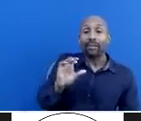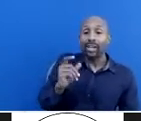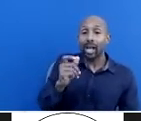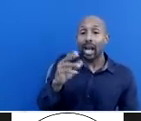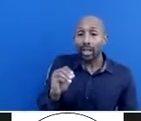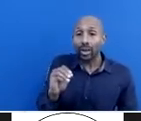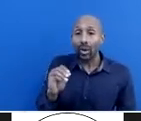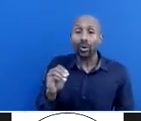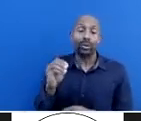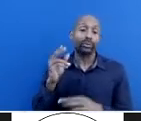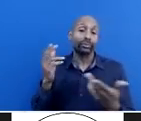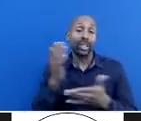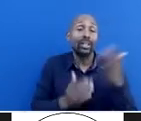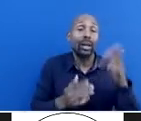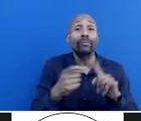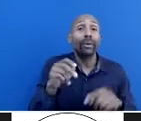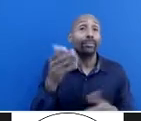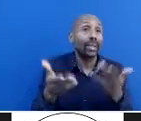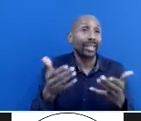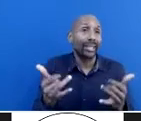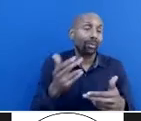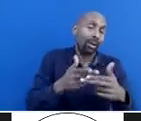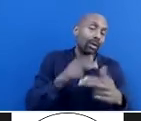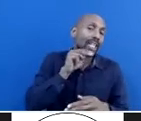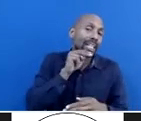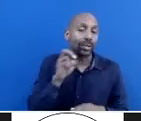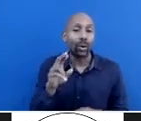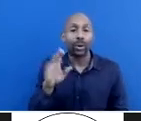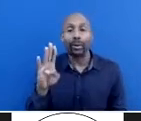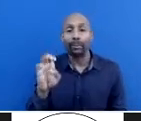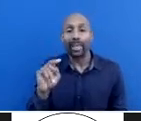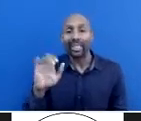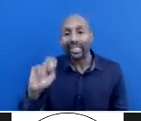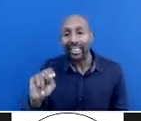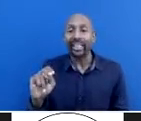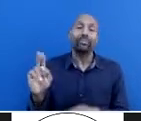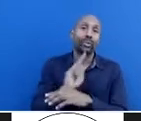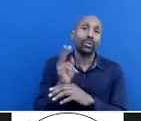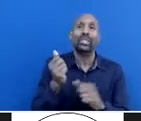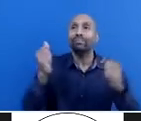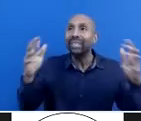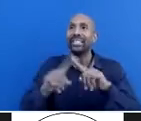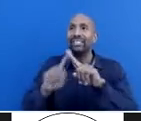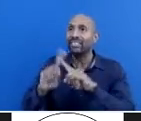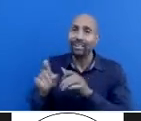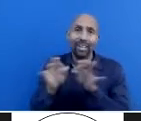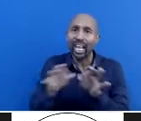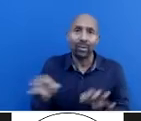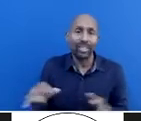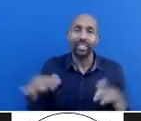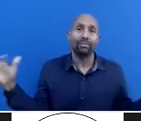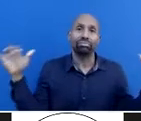or other places, speaking dozens and even hundreds of different languages, coming